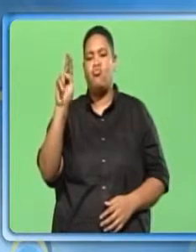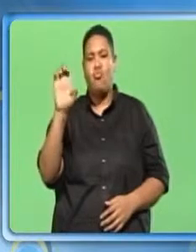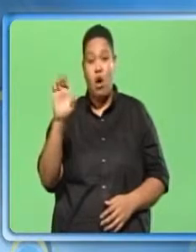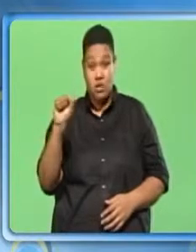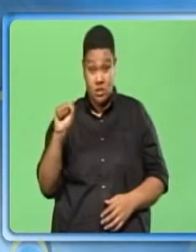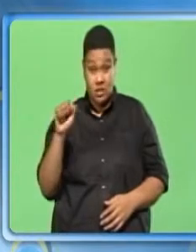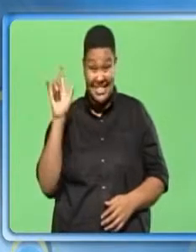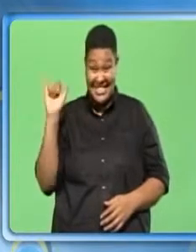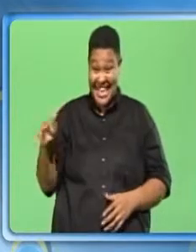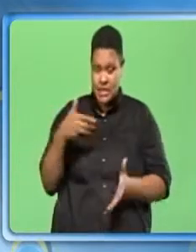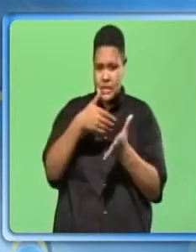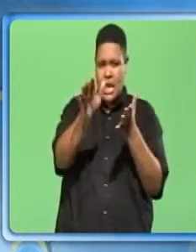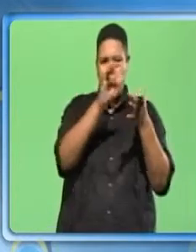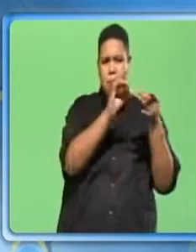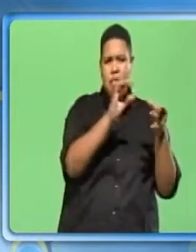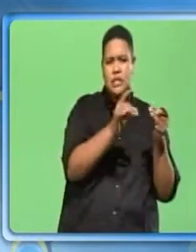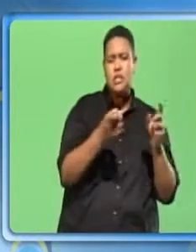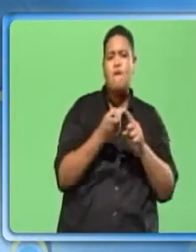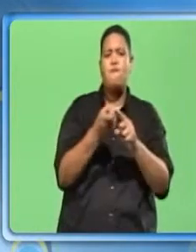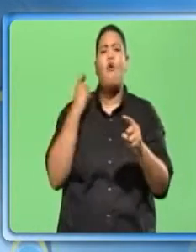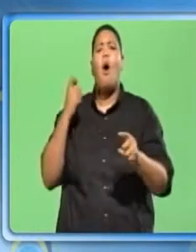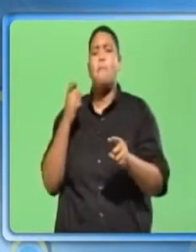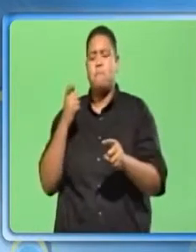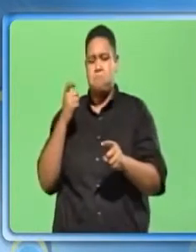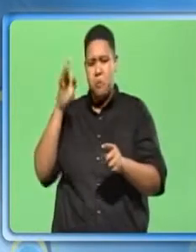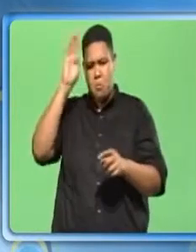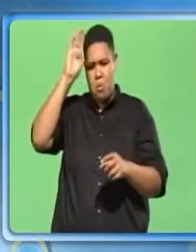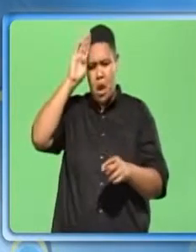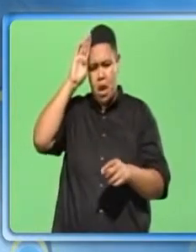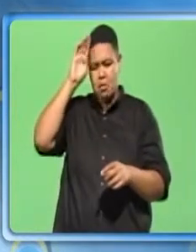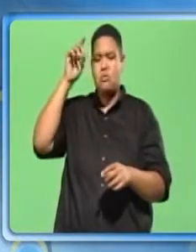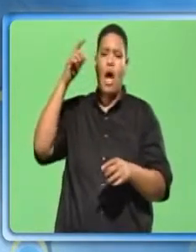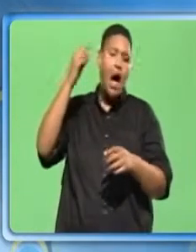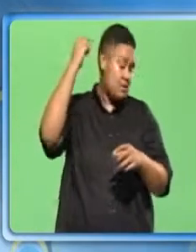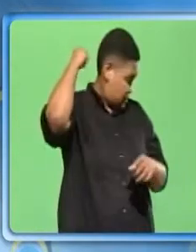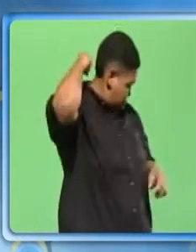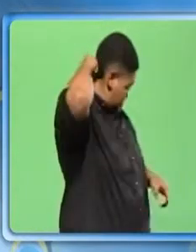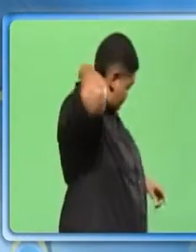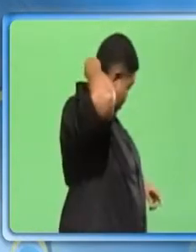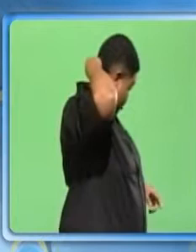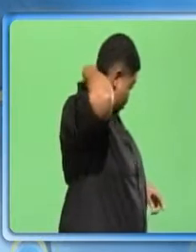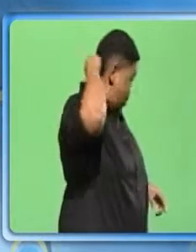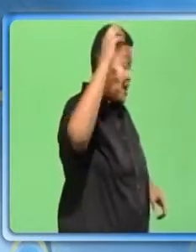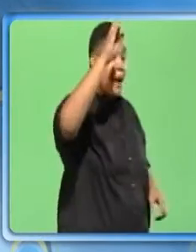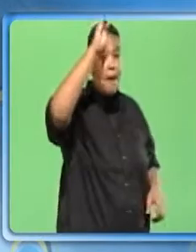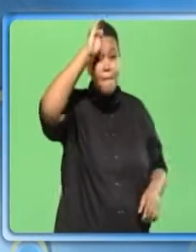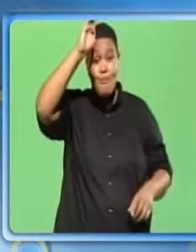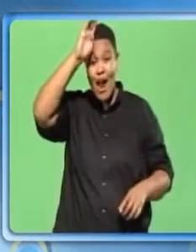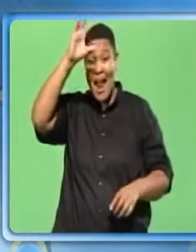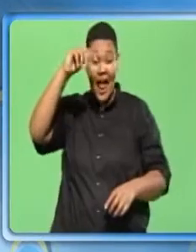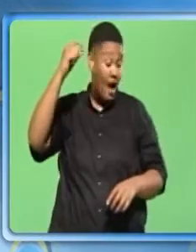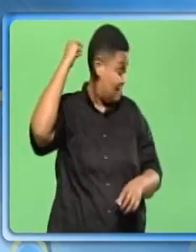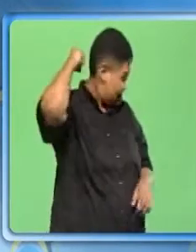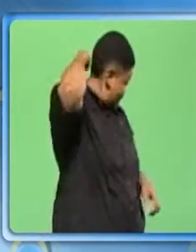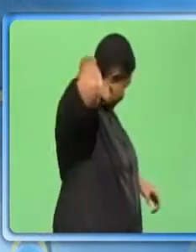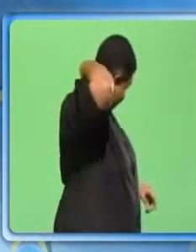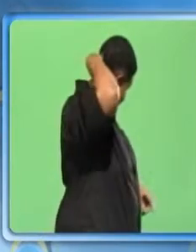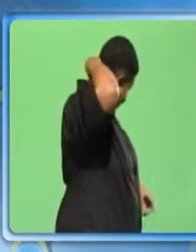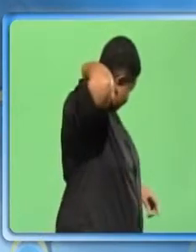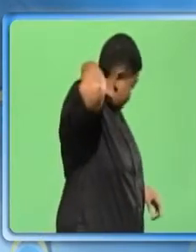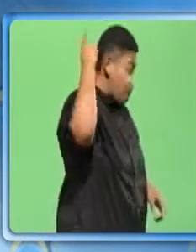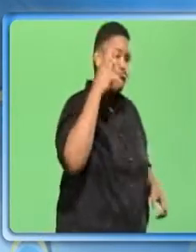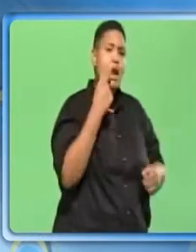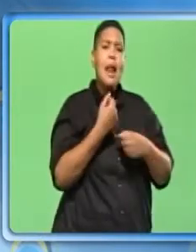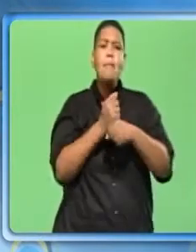send the messages to and from the brain and the spinal cord. The brain and the spinal cord make